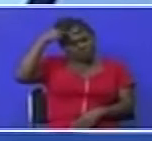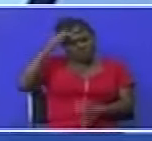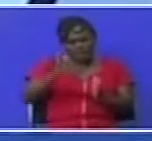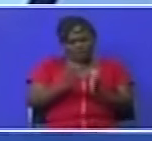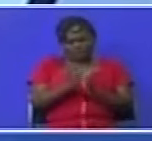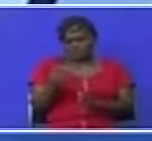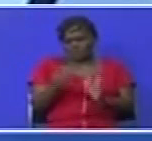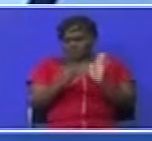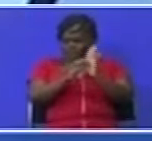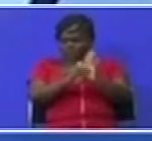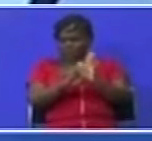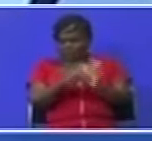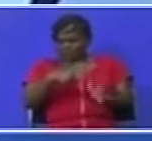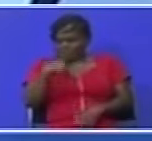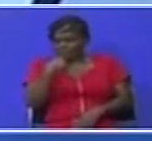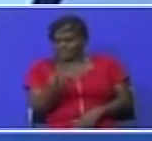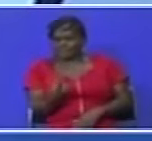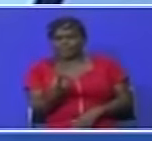For instance, I would say that